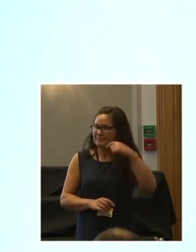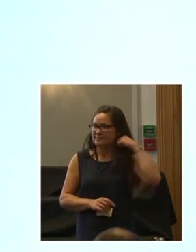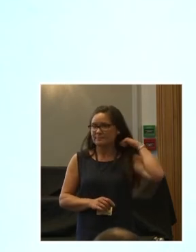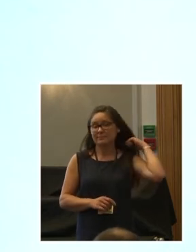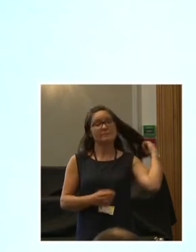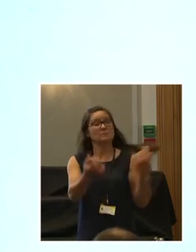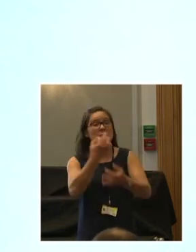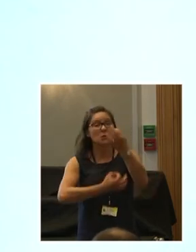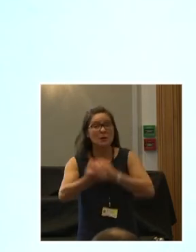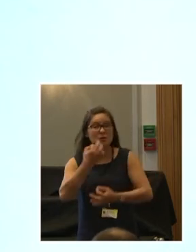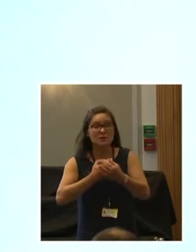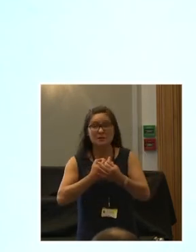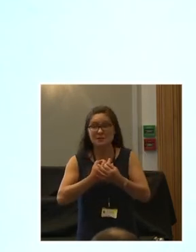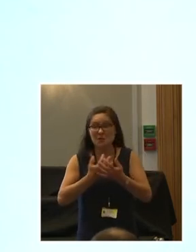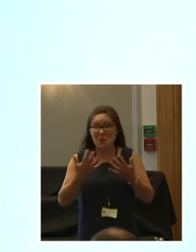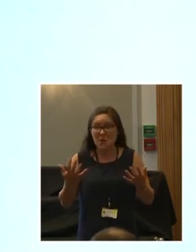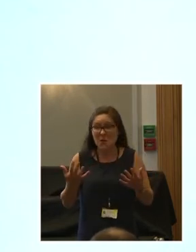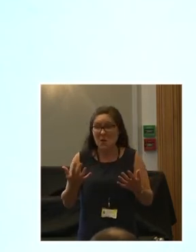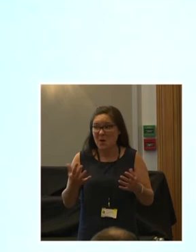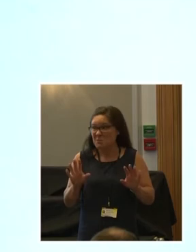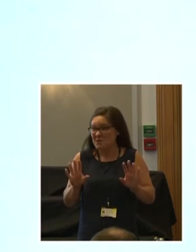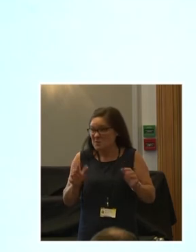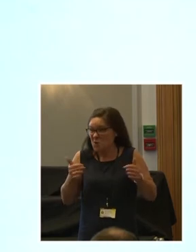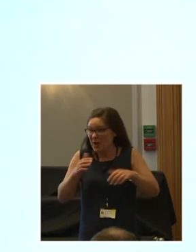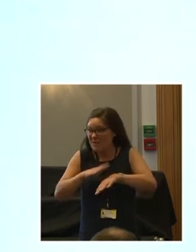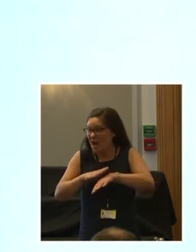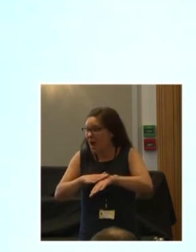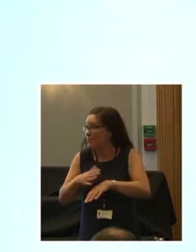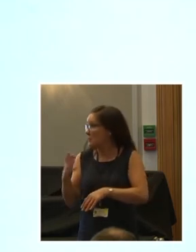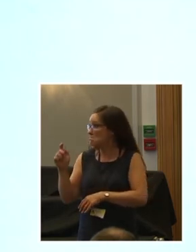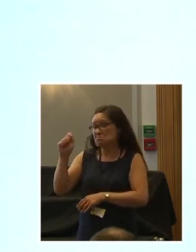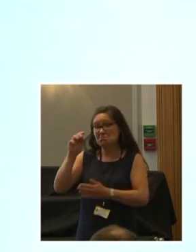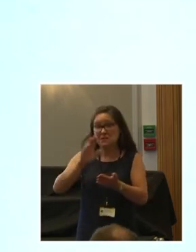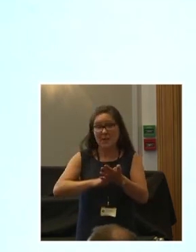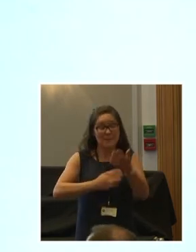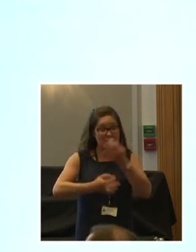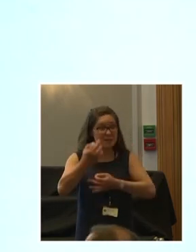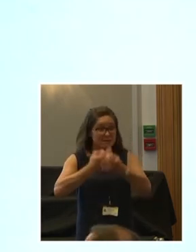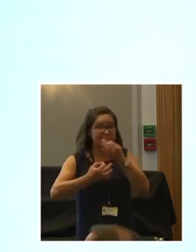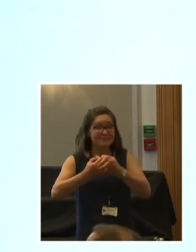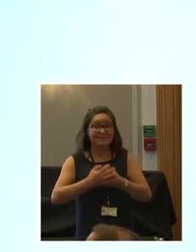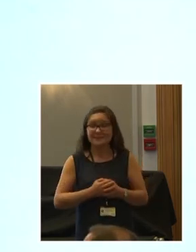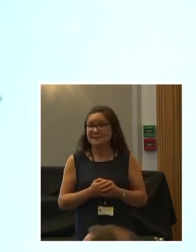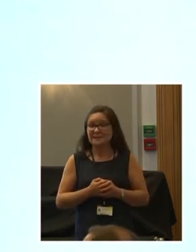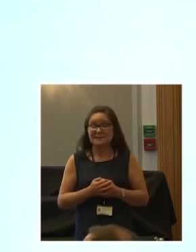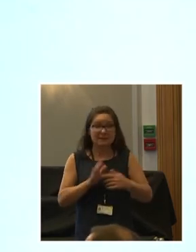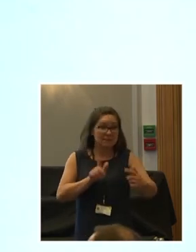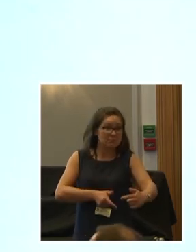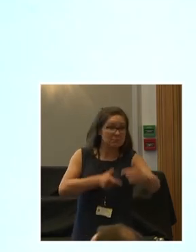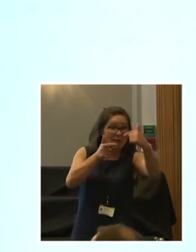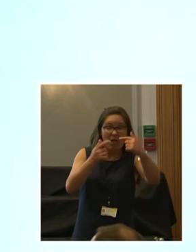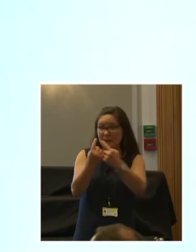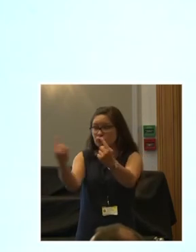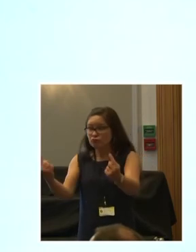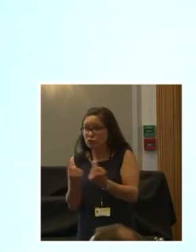Any questions or anything? Or are we okay for time? 10 minutes. So questions back to the room, online. I'll open it up to